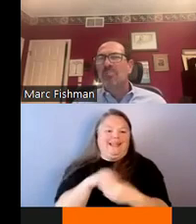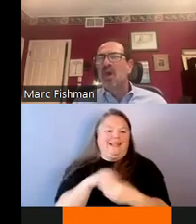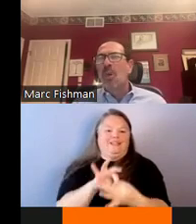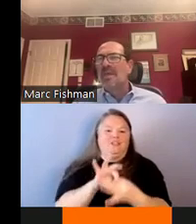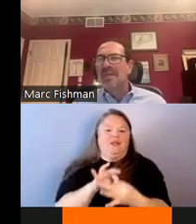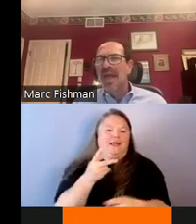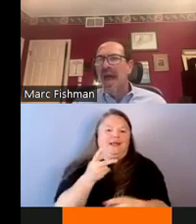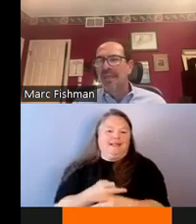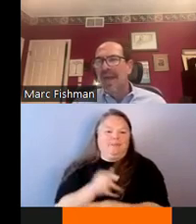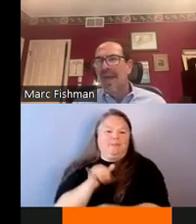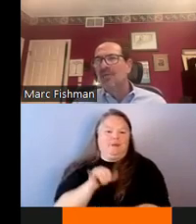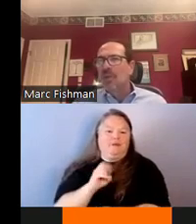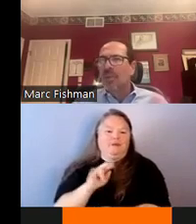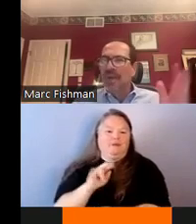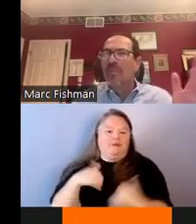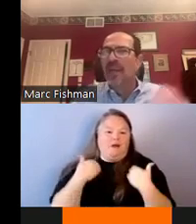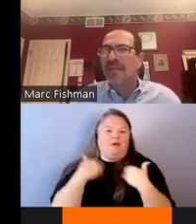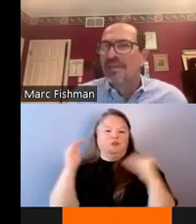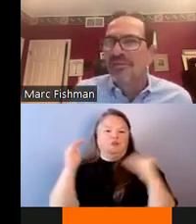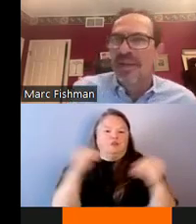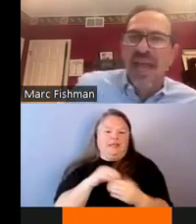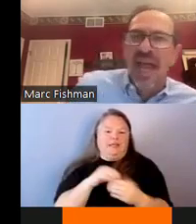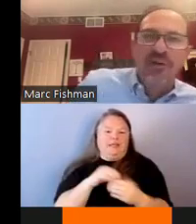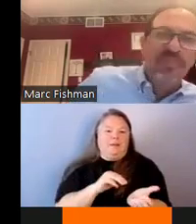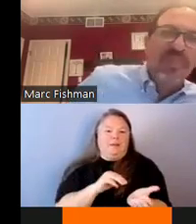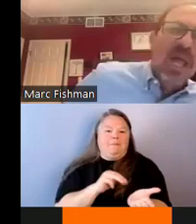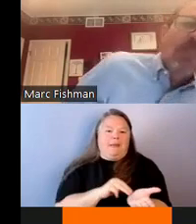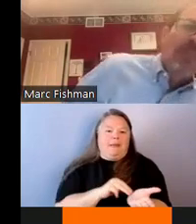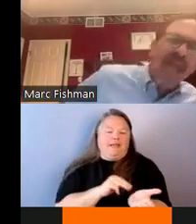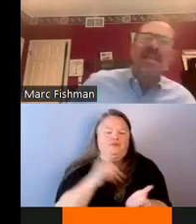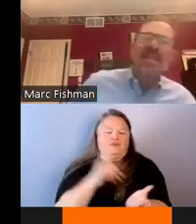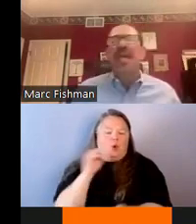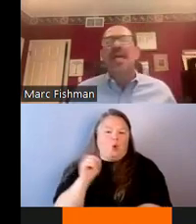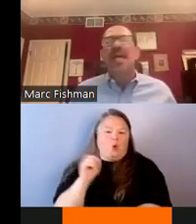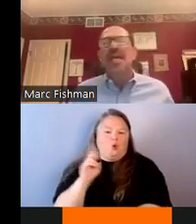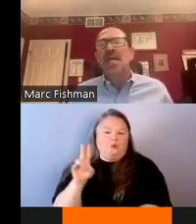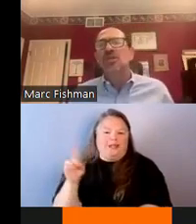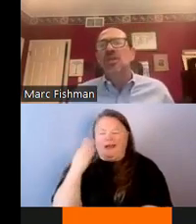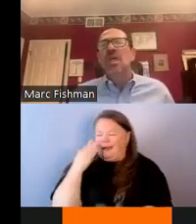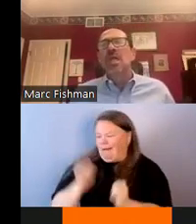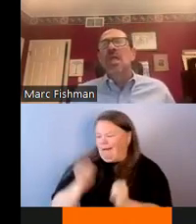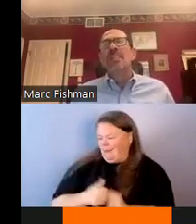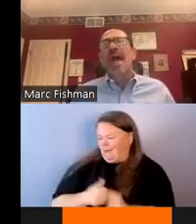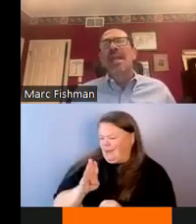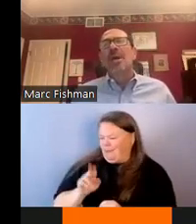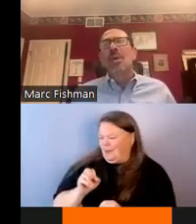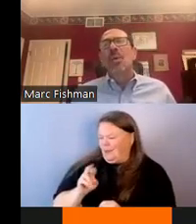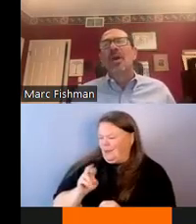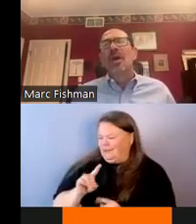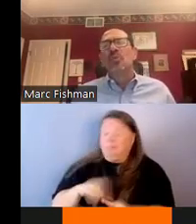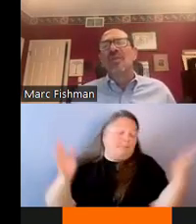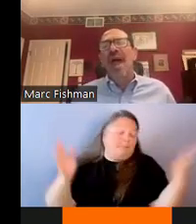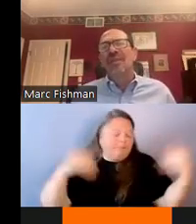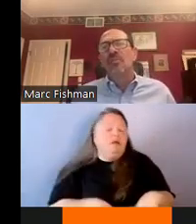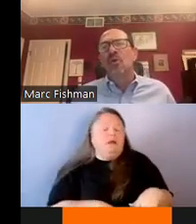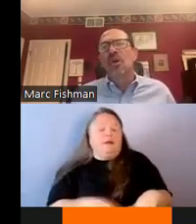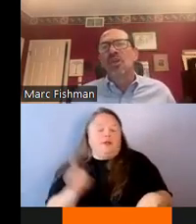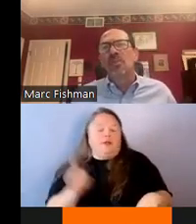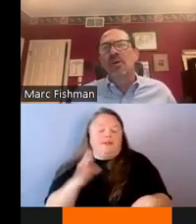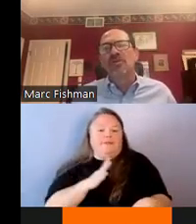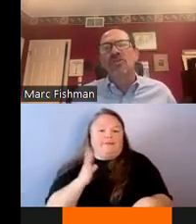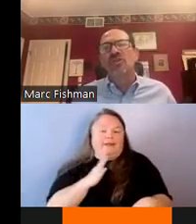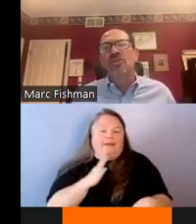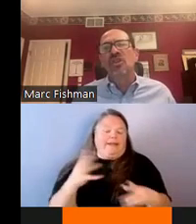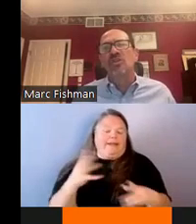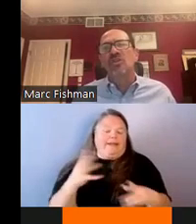forgot how we got BOND out of that. I don't know, but everybody needs a fancy acronym. But the idea is that whereas we've had some